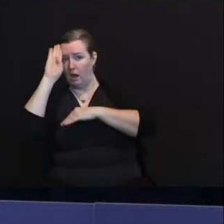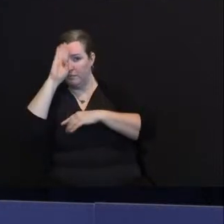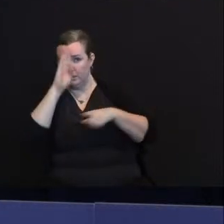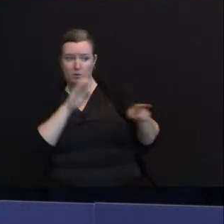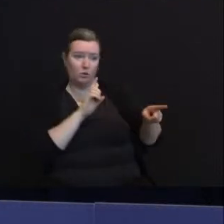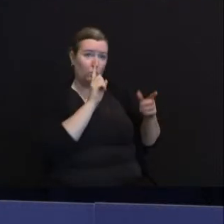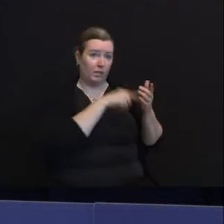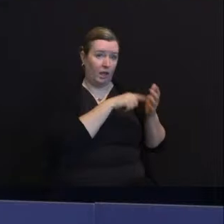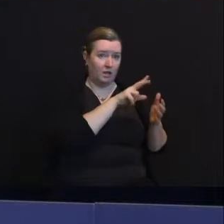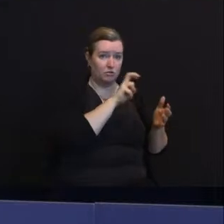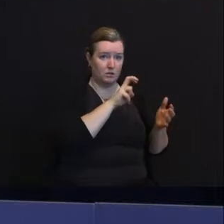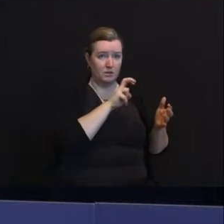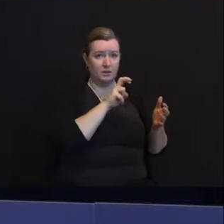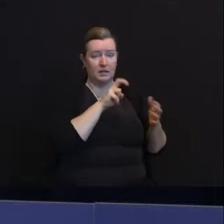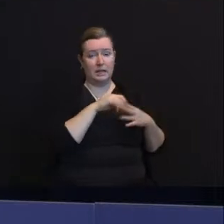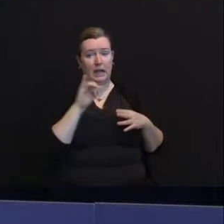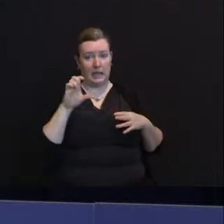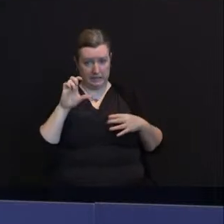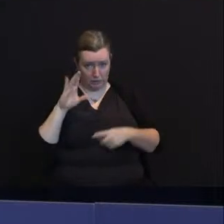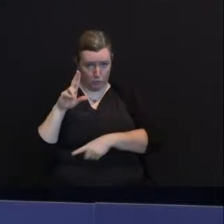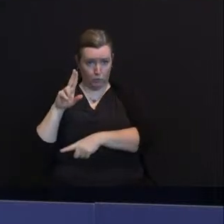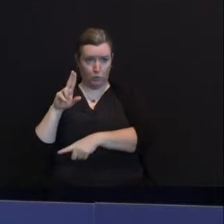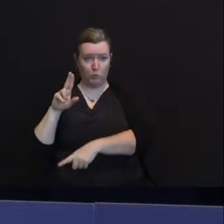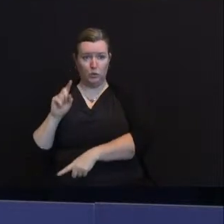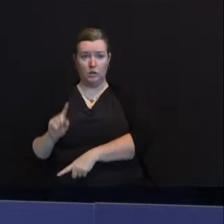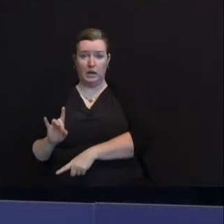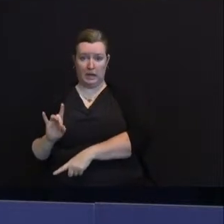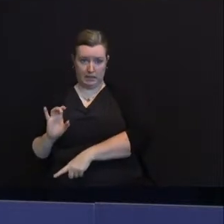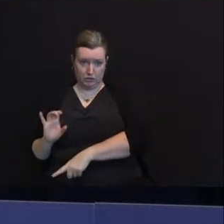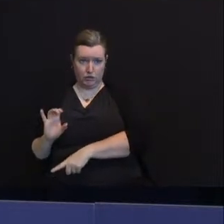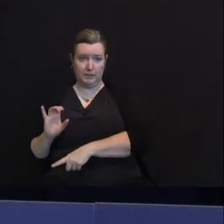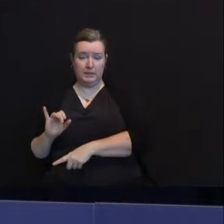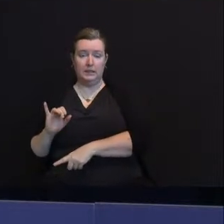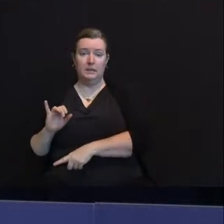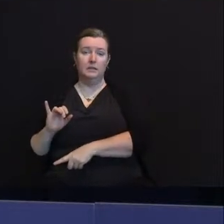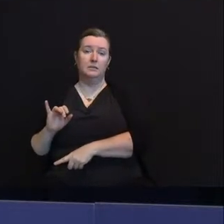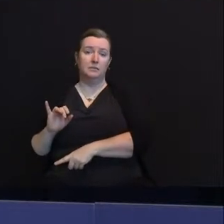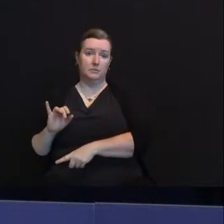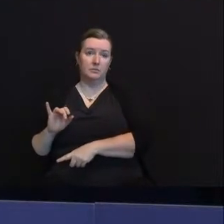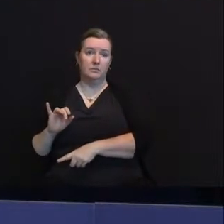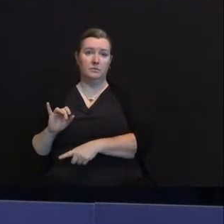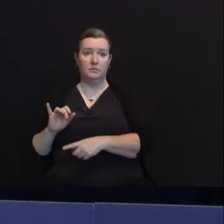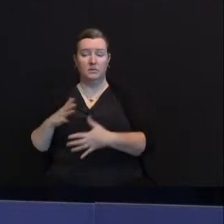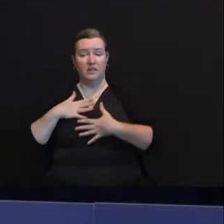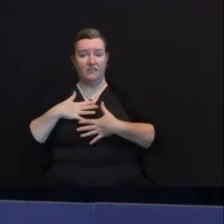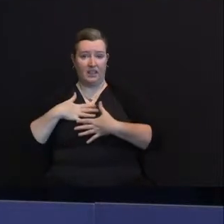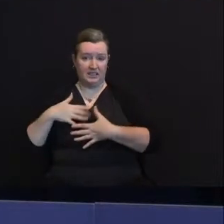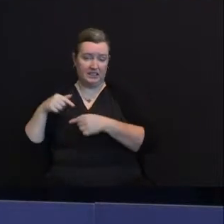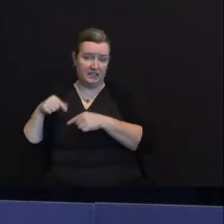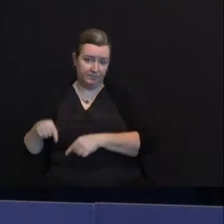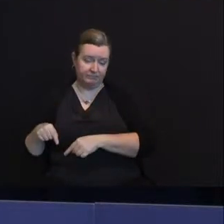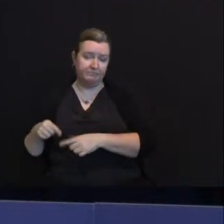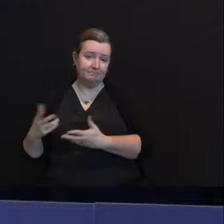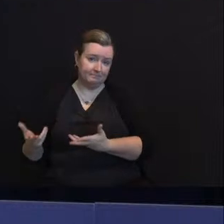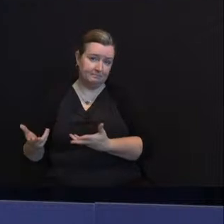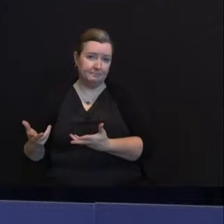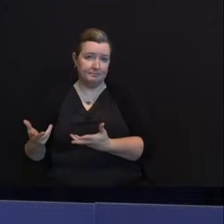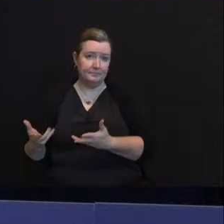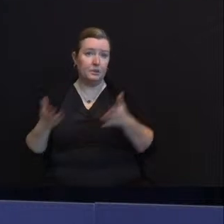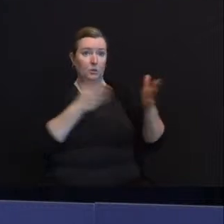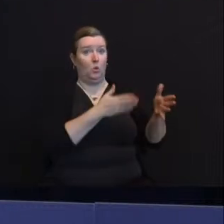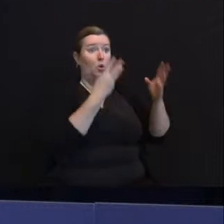care units and 800 of those patients on ventilators. In the high case